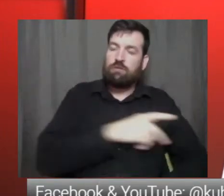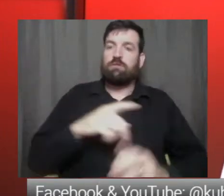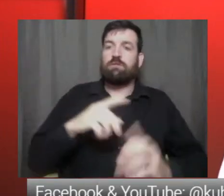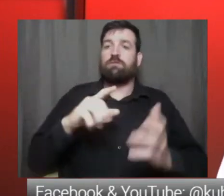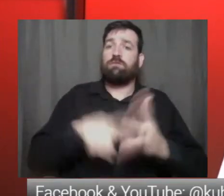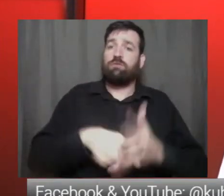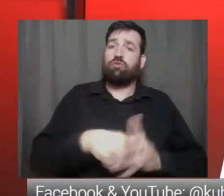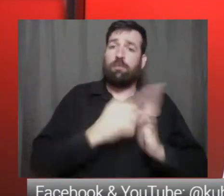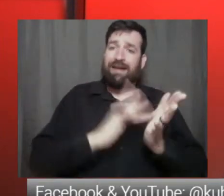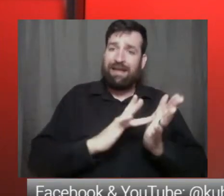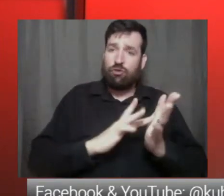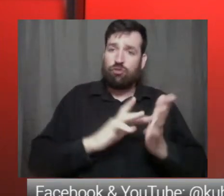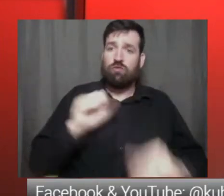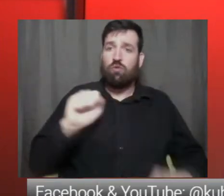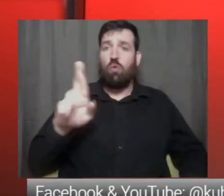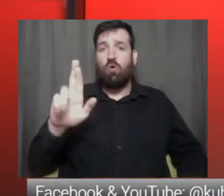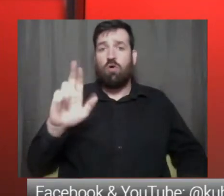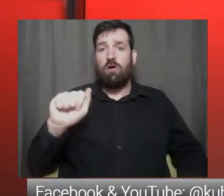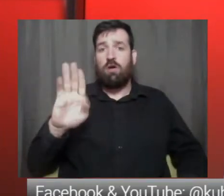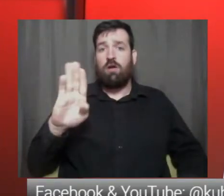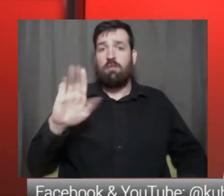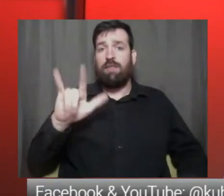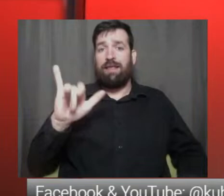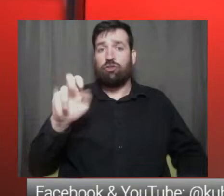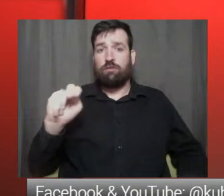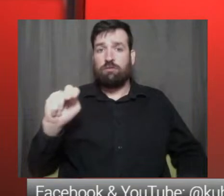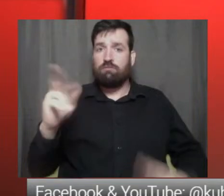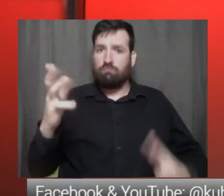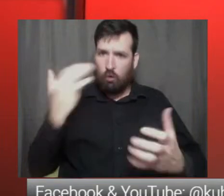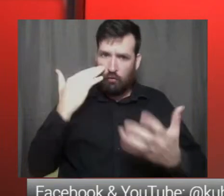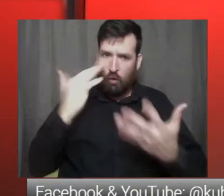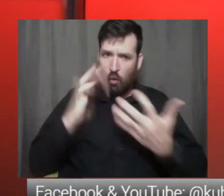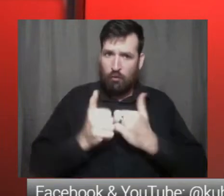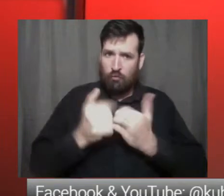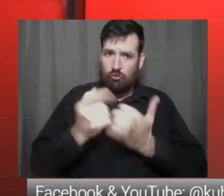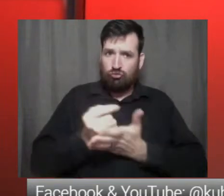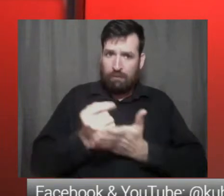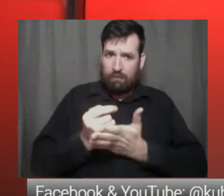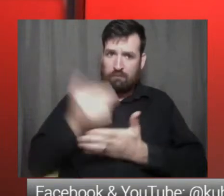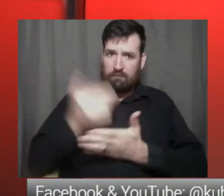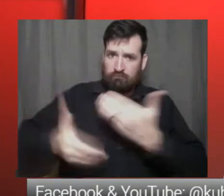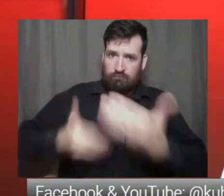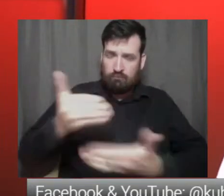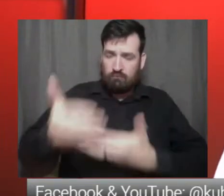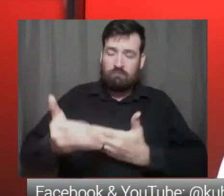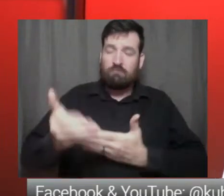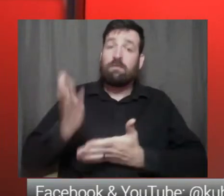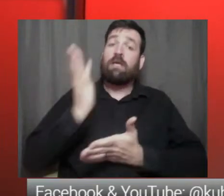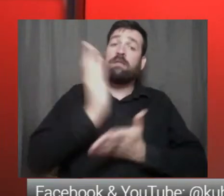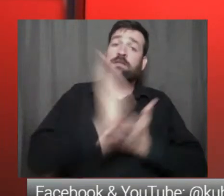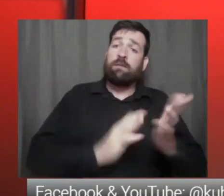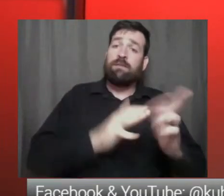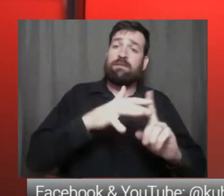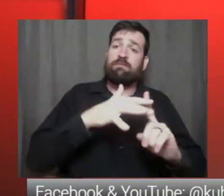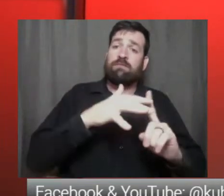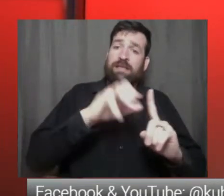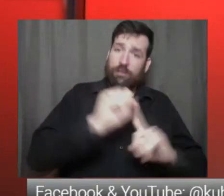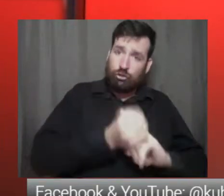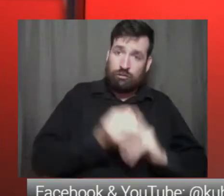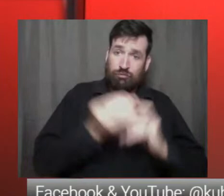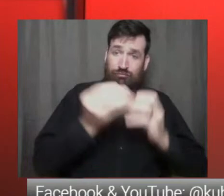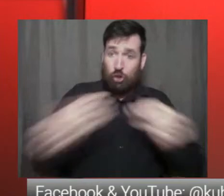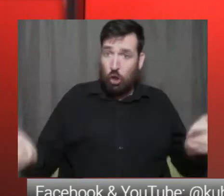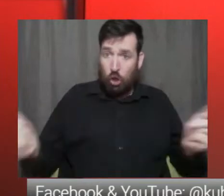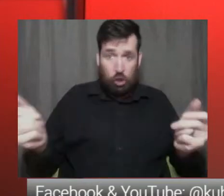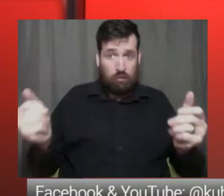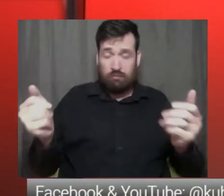how we're doing at treating the atrial fibrillation because we do know it's a chronic disease, and unlike some of the conditions that we treat and they're cured and people are doing great and don't need